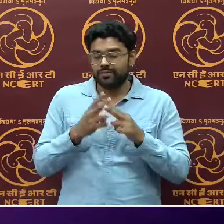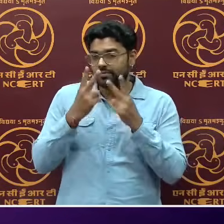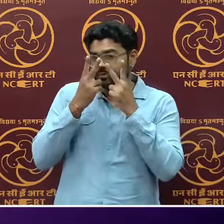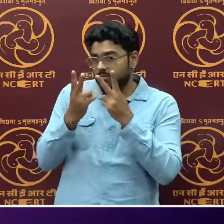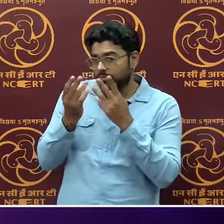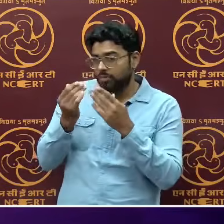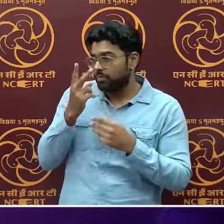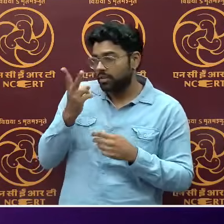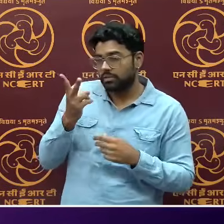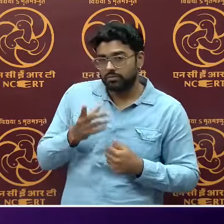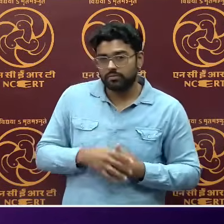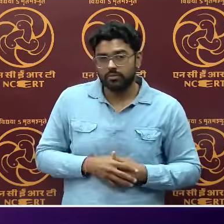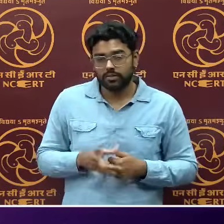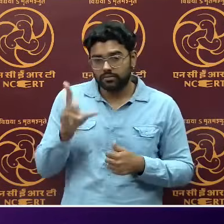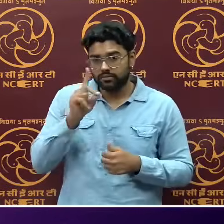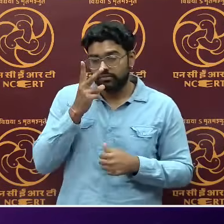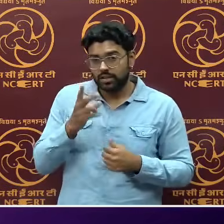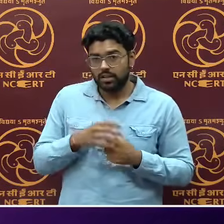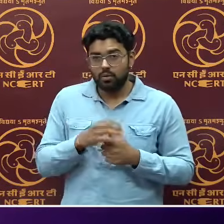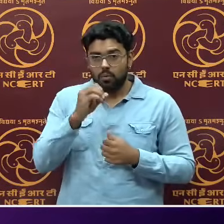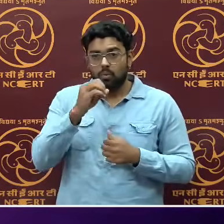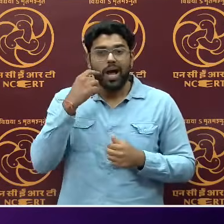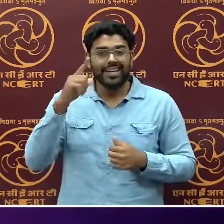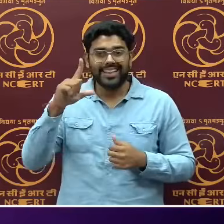visible, so oil,